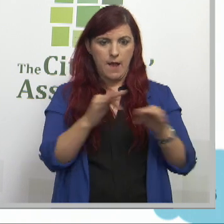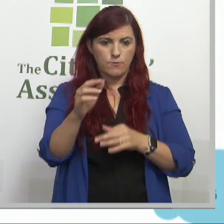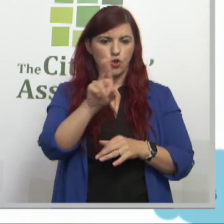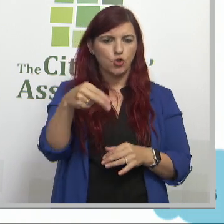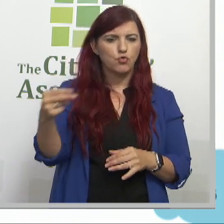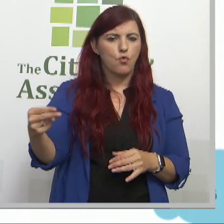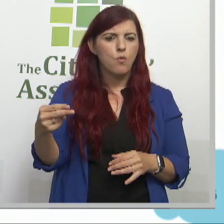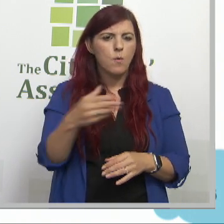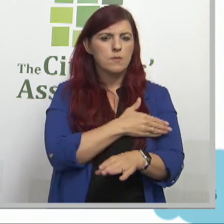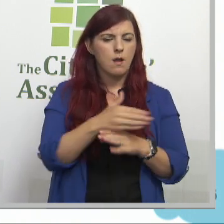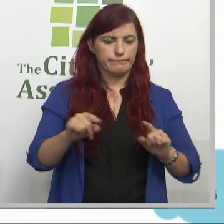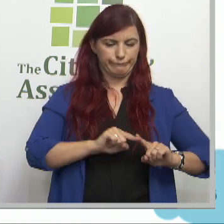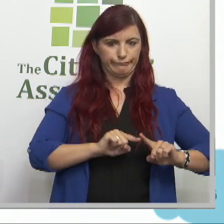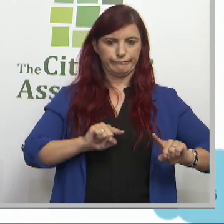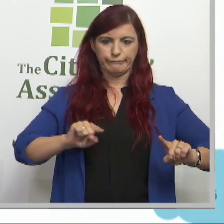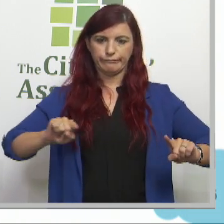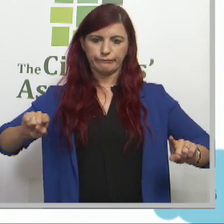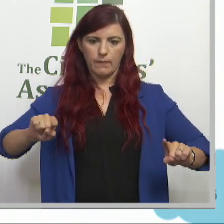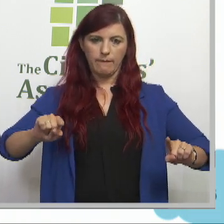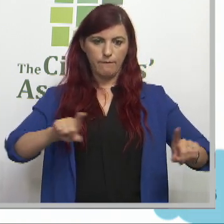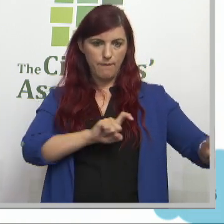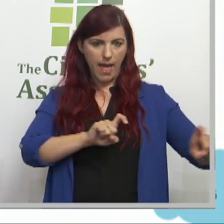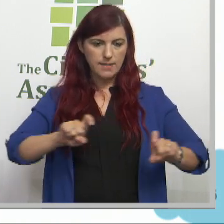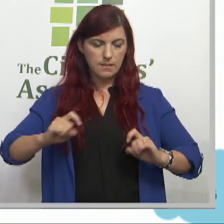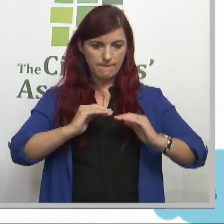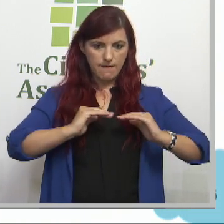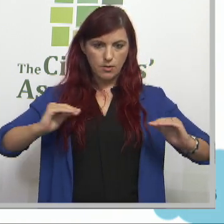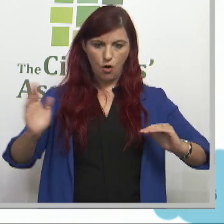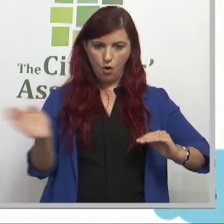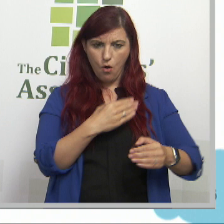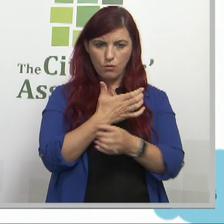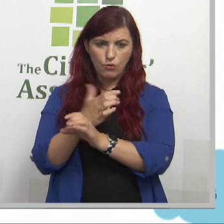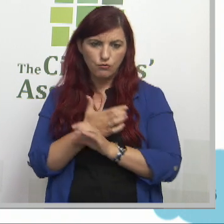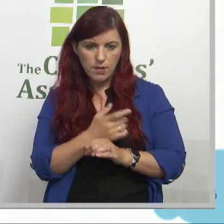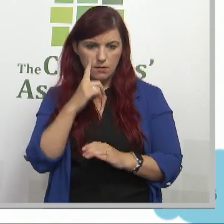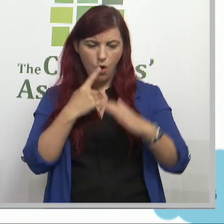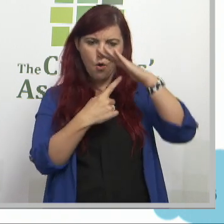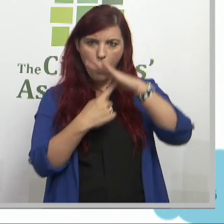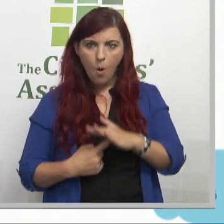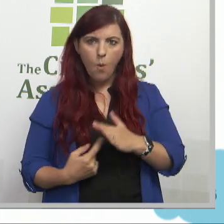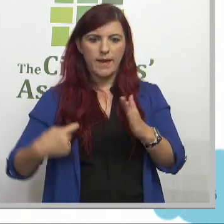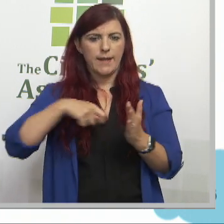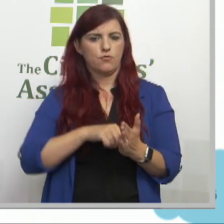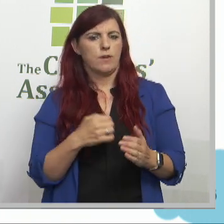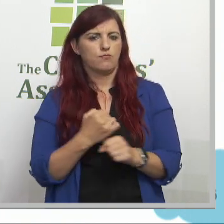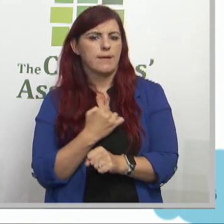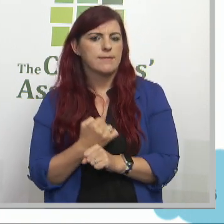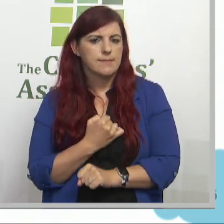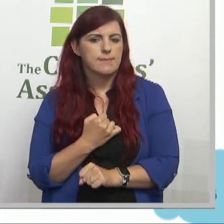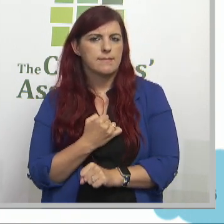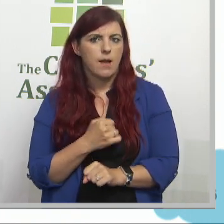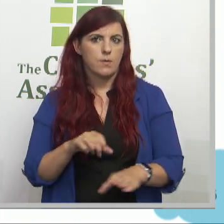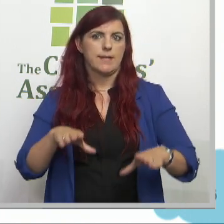started. After the euro started in 2000, basically all of those countries saw really low interest rates. It was basically accepted at the